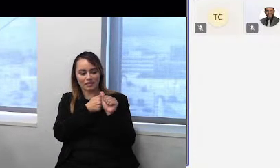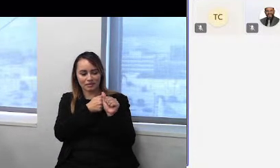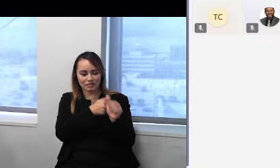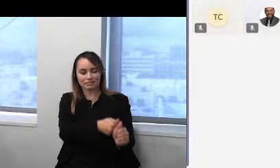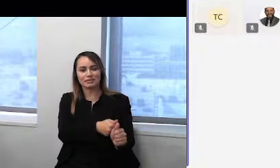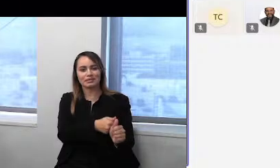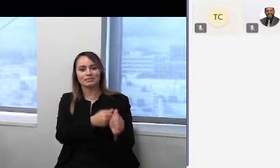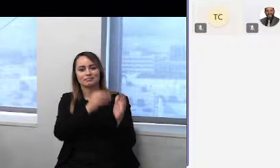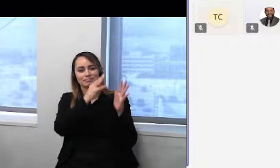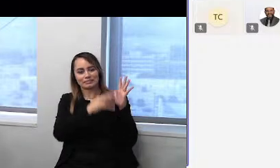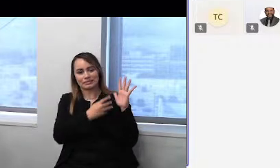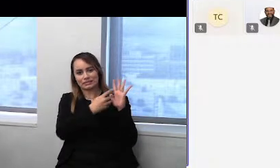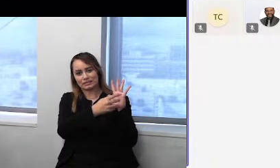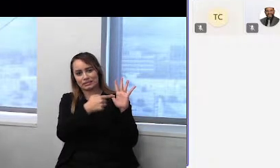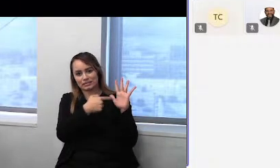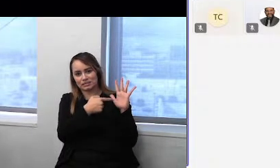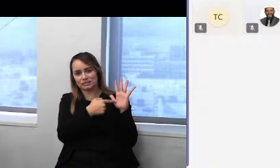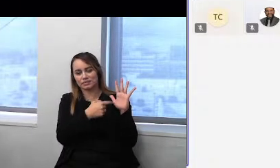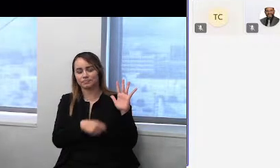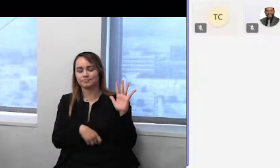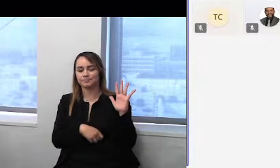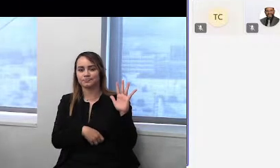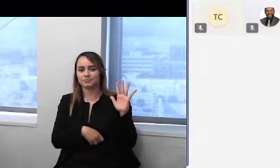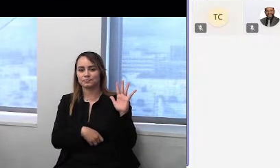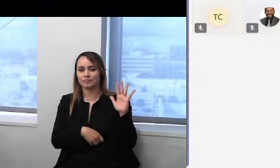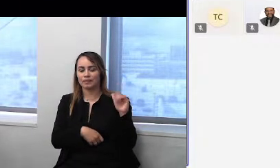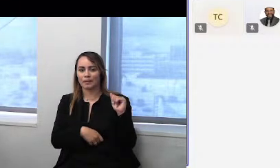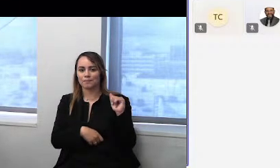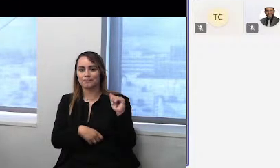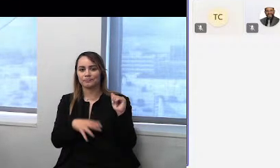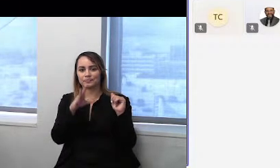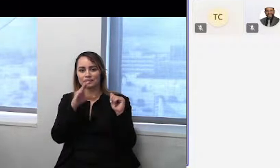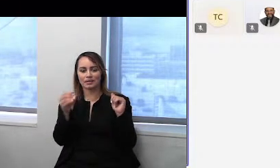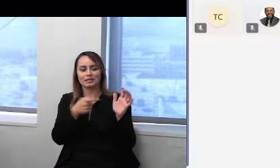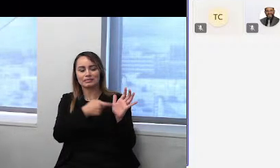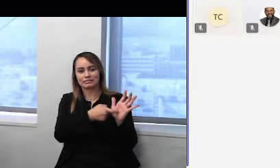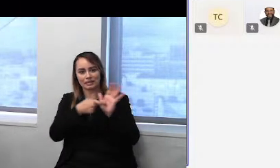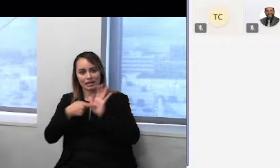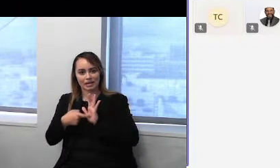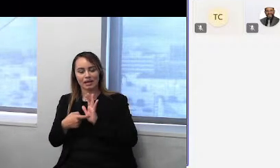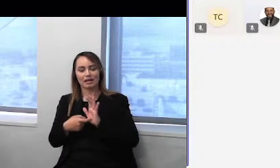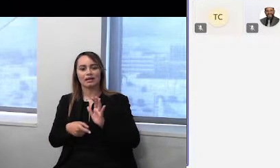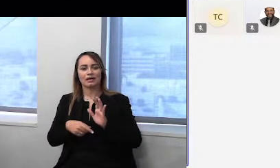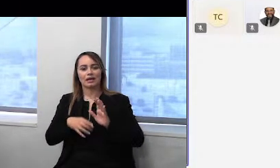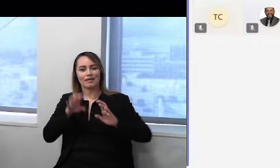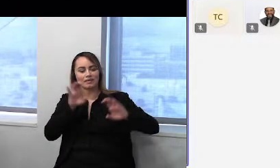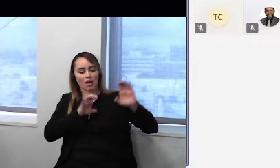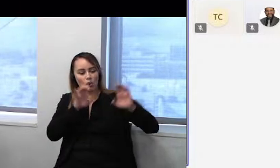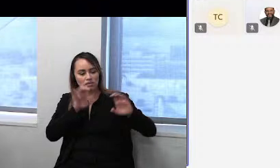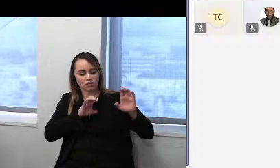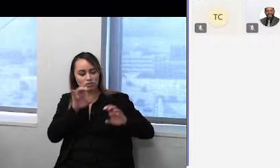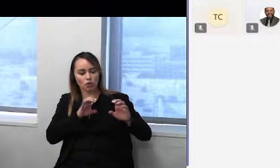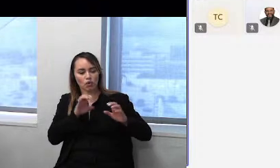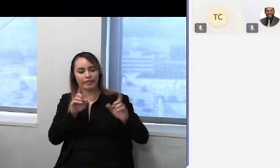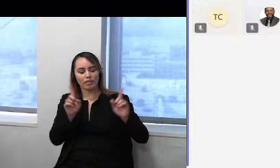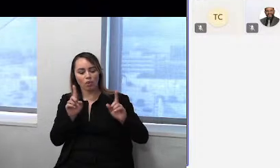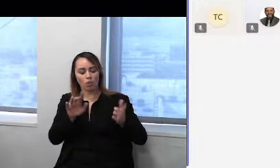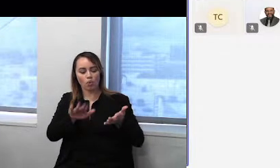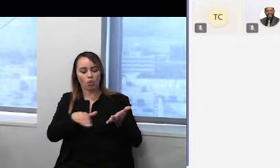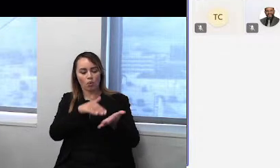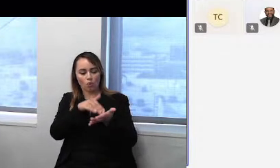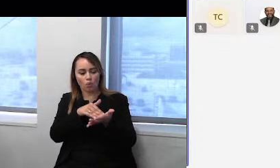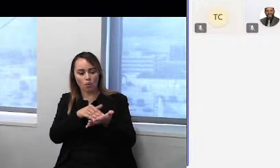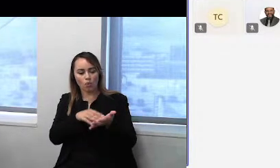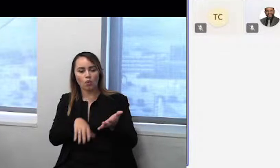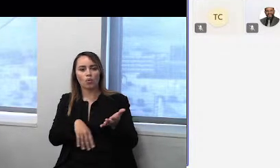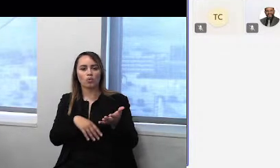team. That requires a dynamic evaluation of location, type of facility, type of capacity, that is